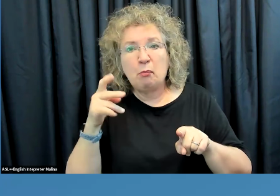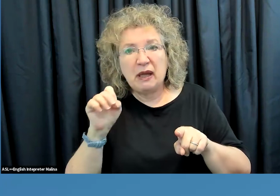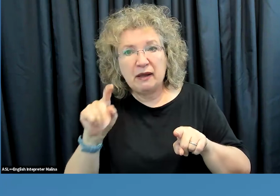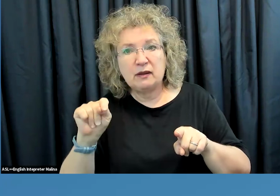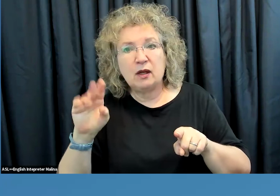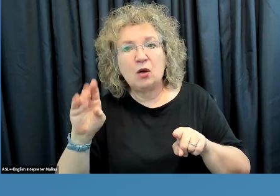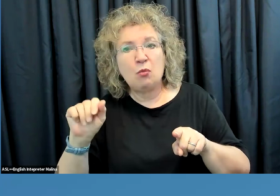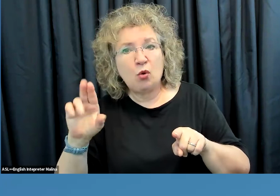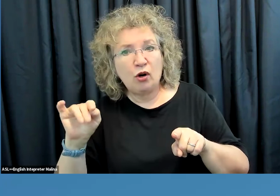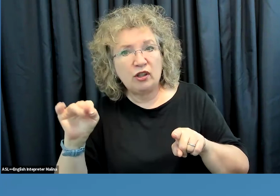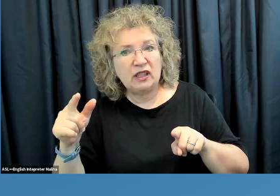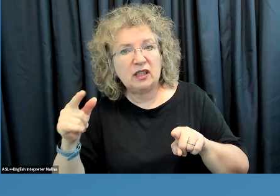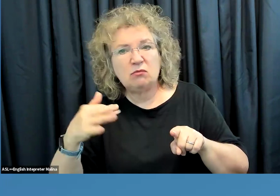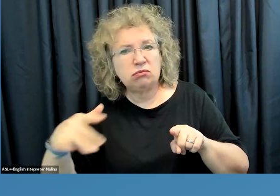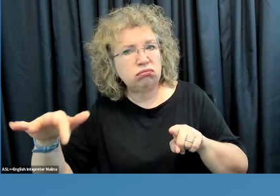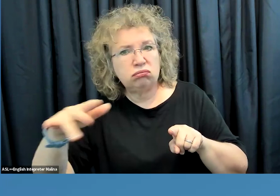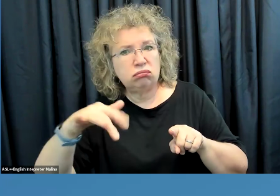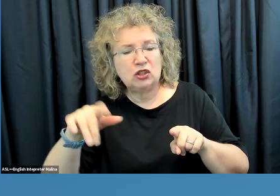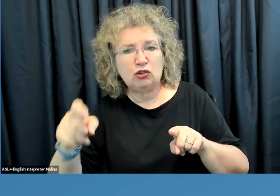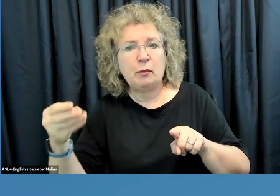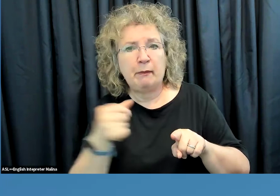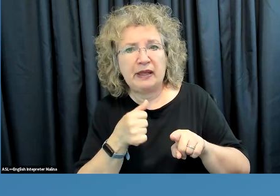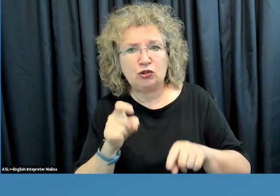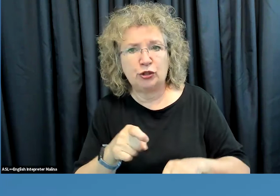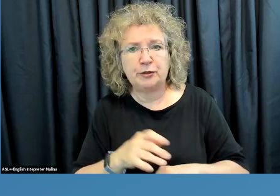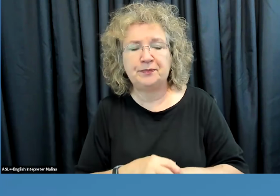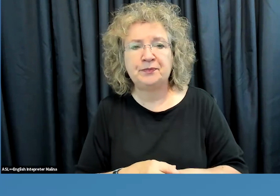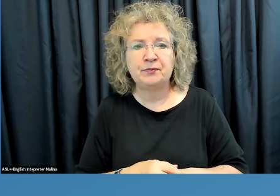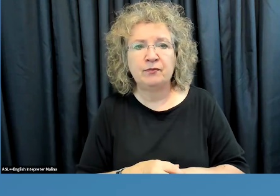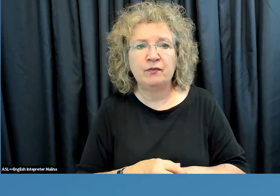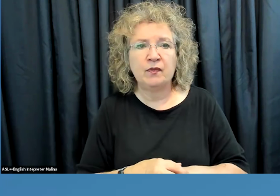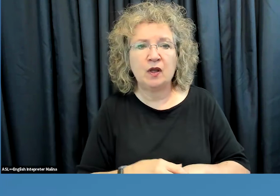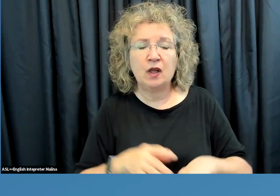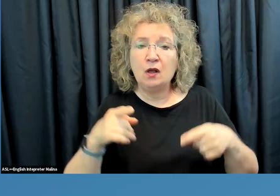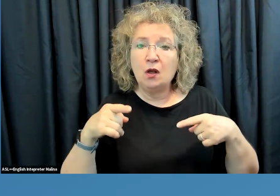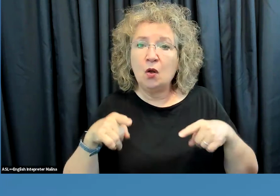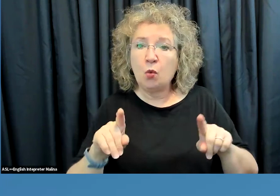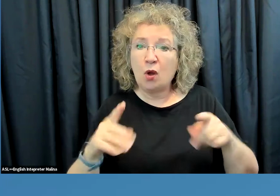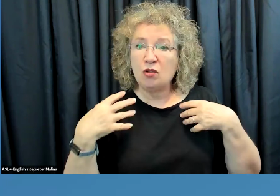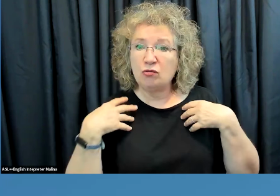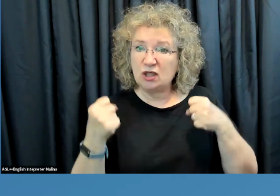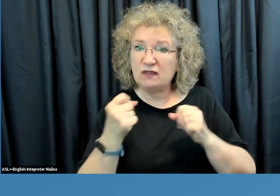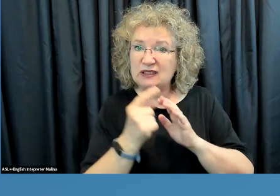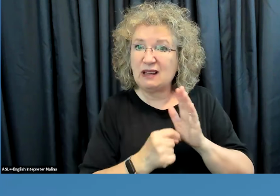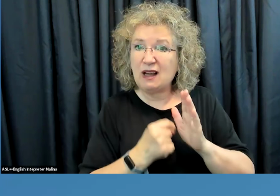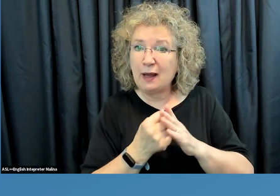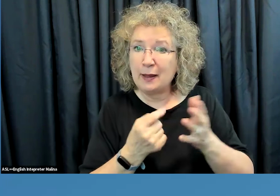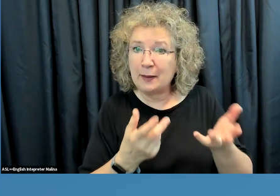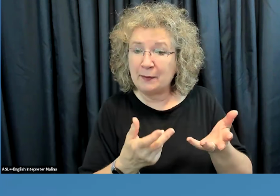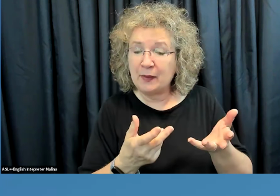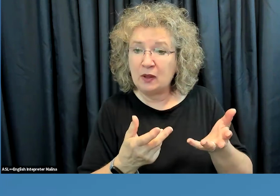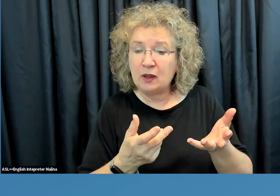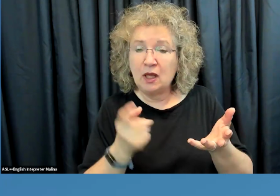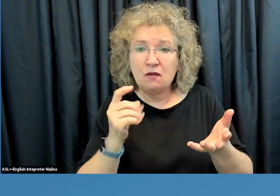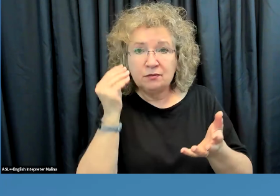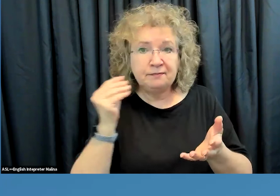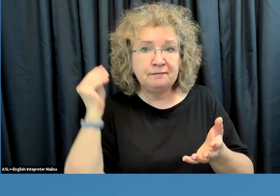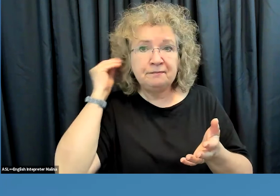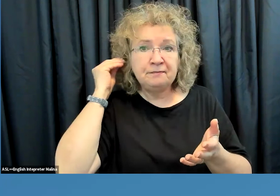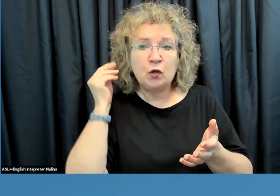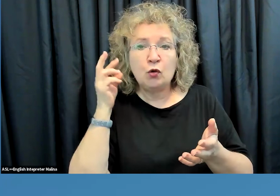During that recovery portion, there's some general information to be aware of through that settlement